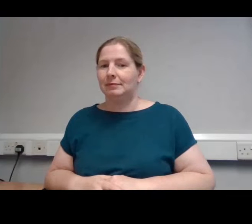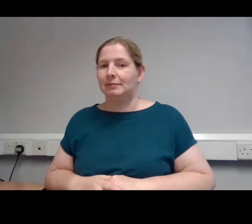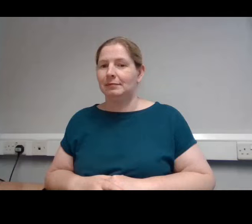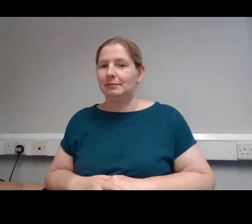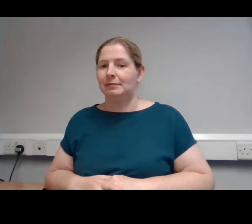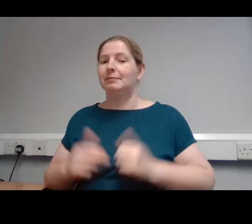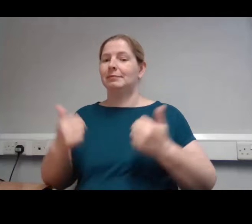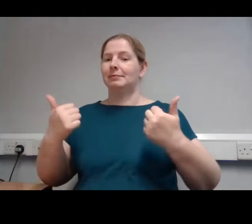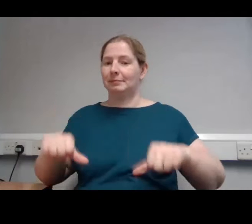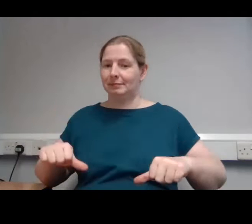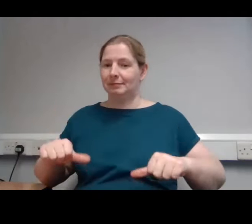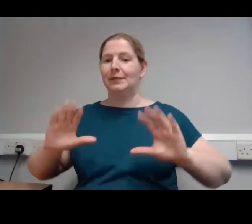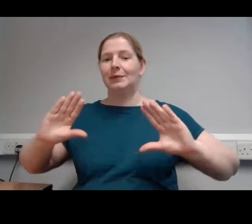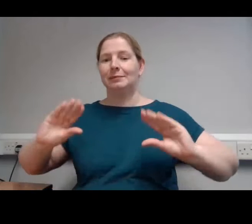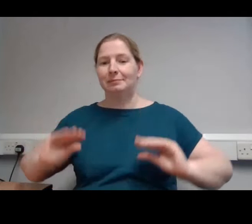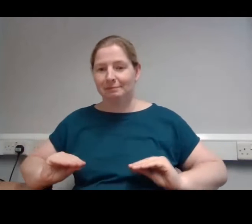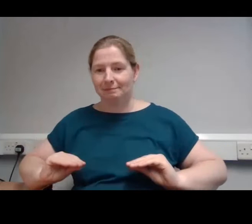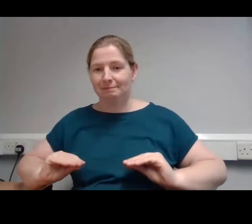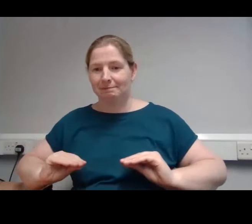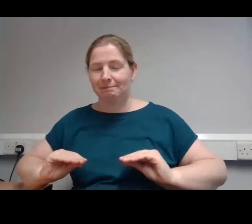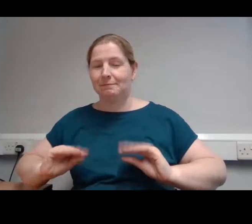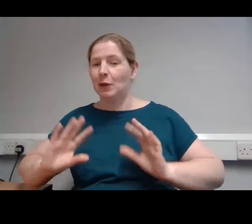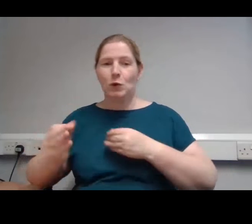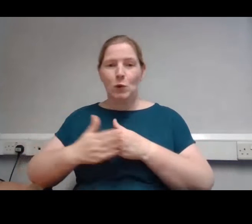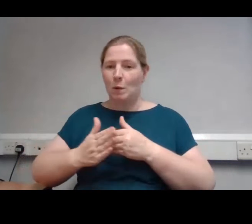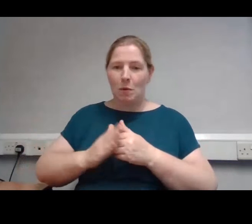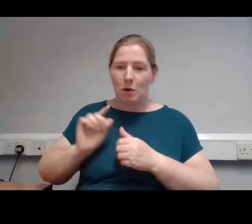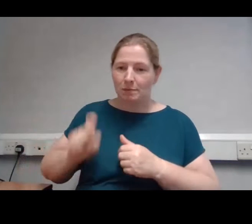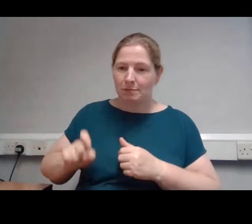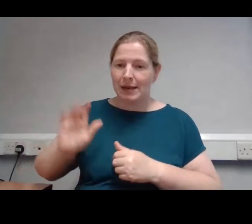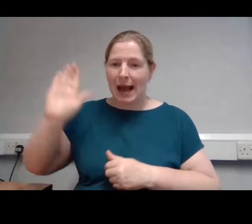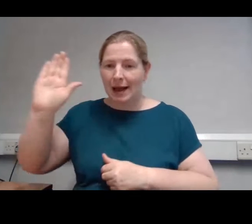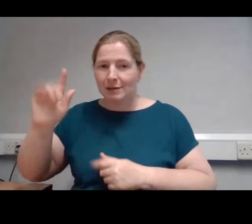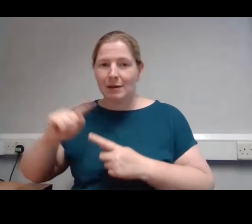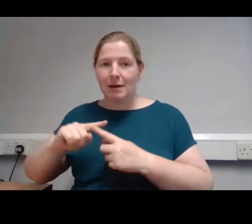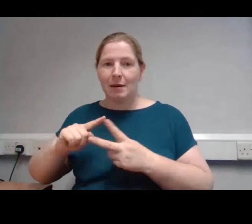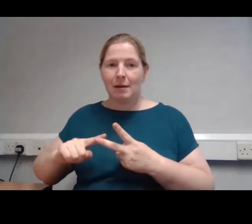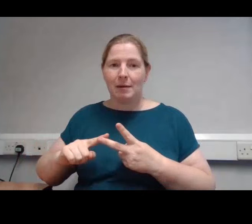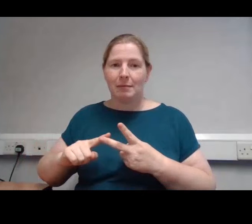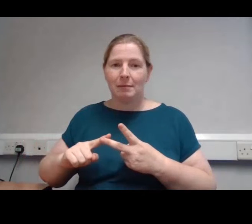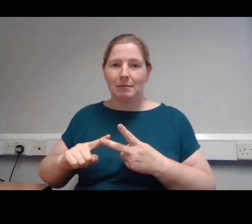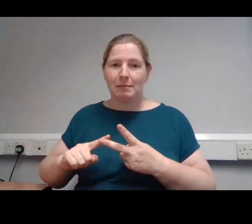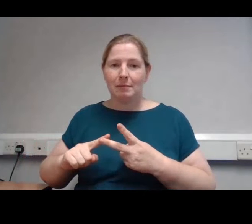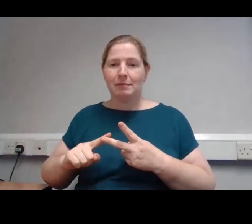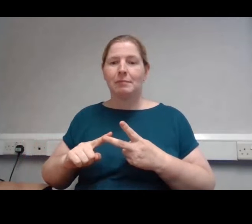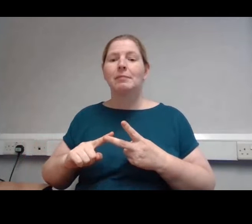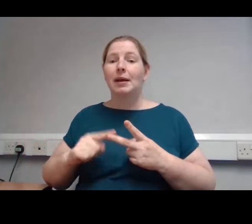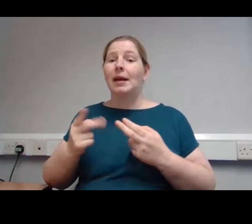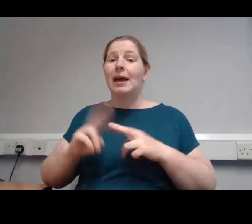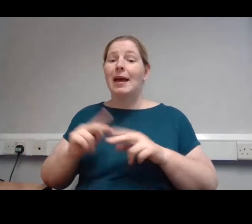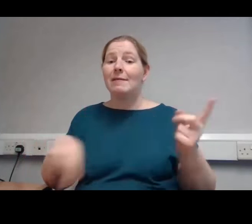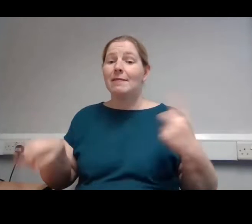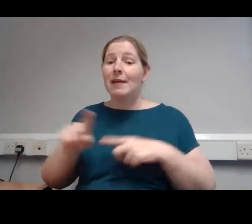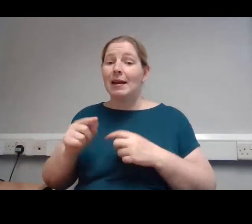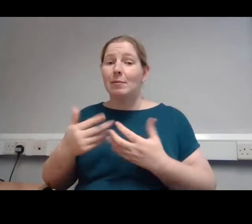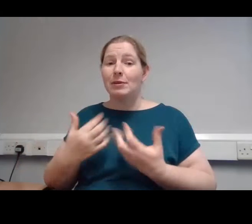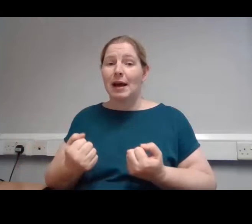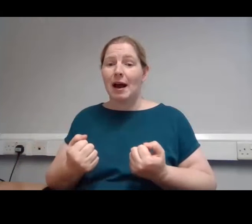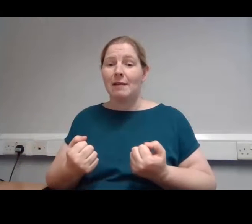Okay, I'm going to call it again. So there are no raised hands, there are no new questions in the chat. If anybody does have any